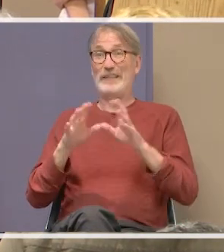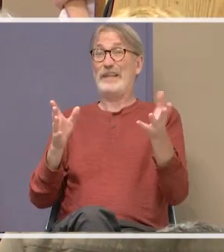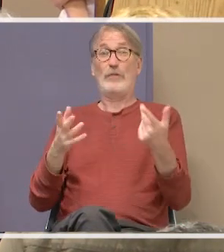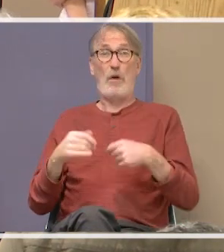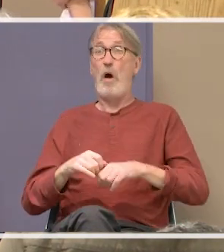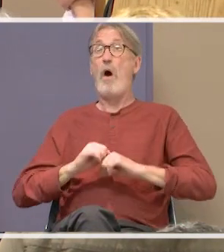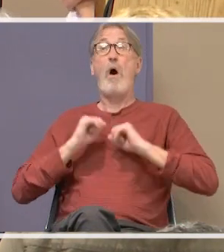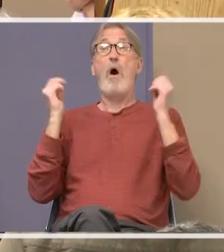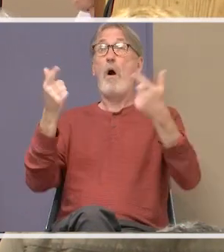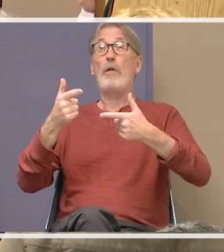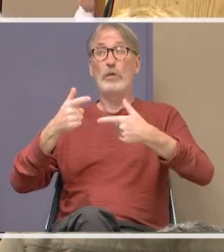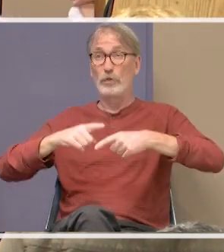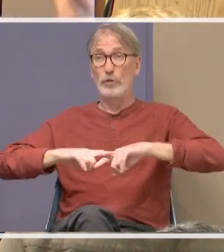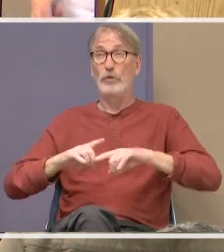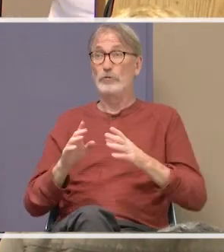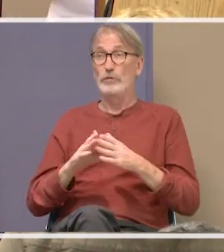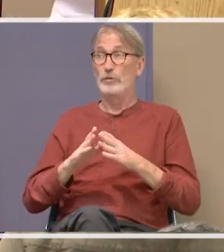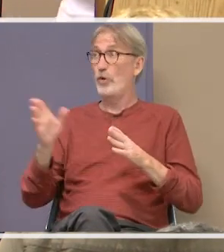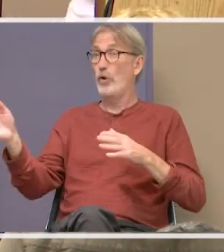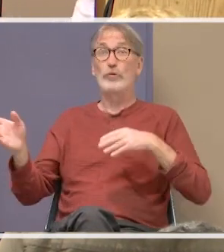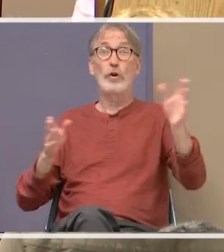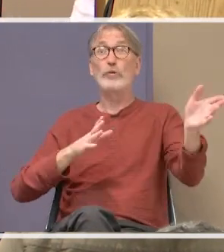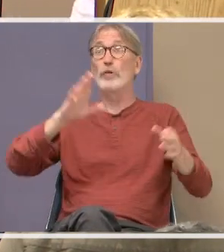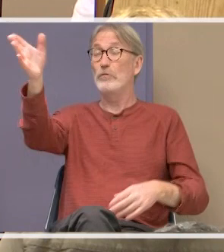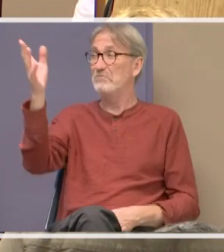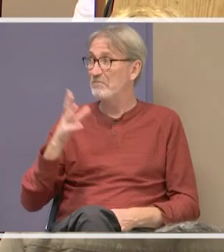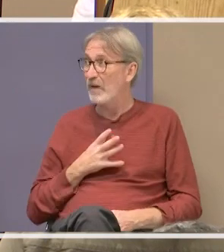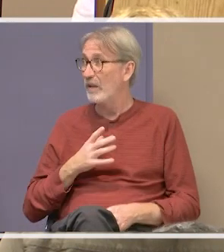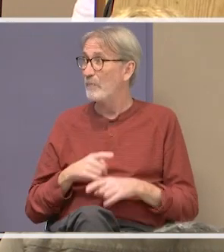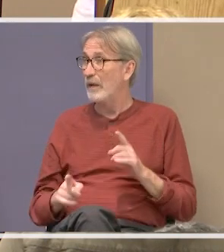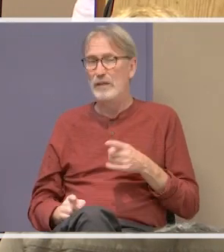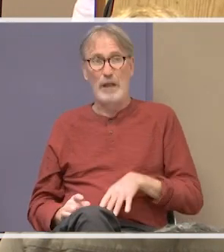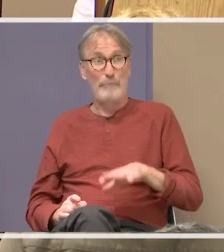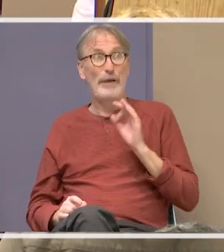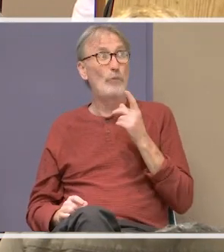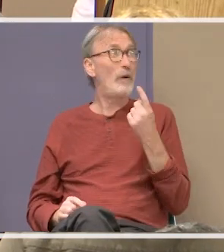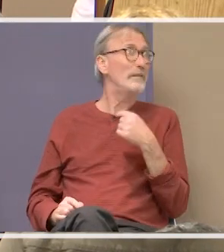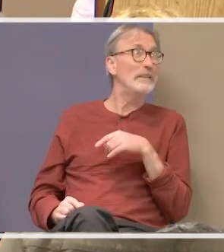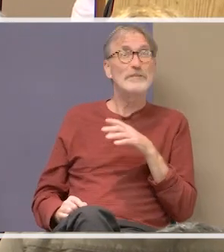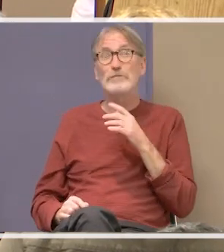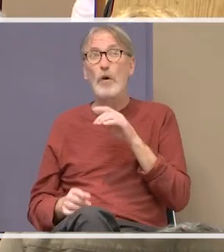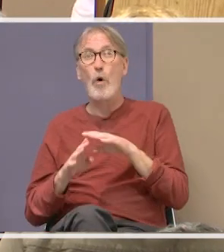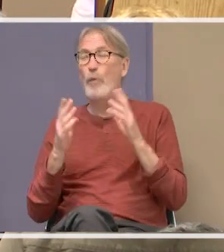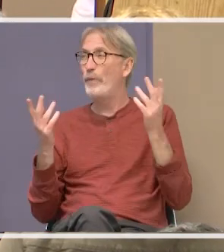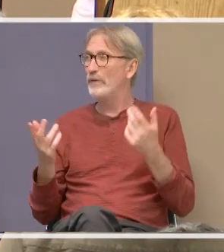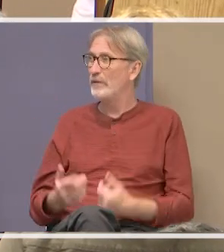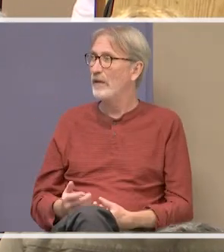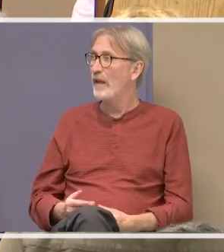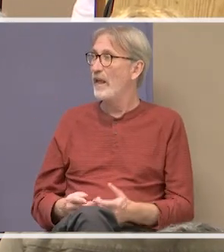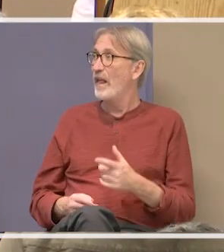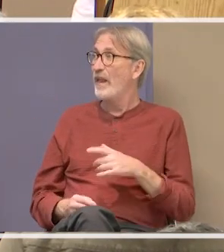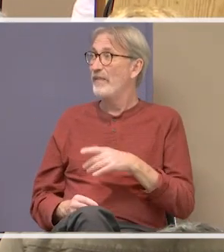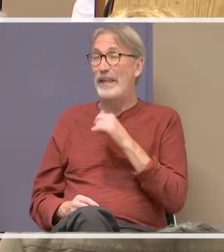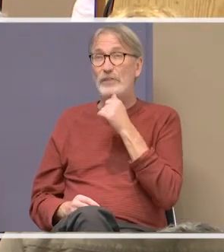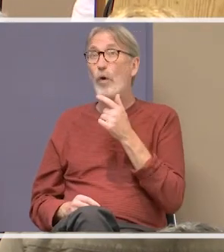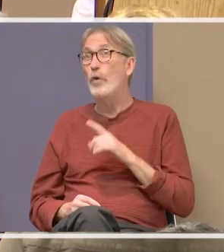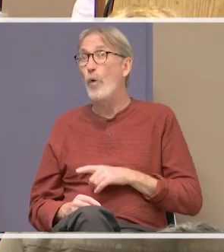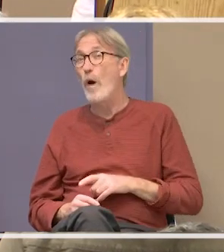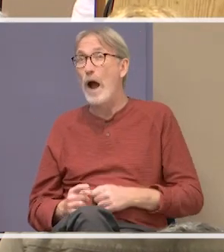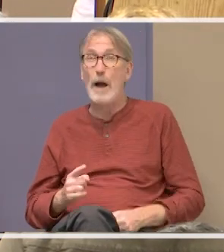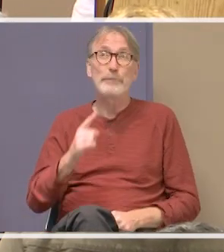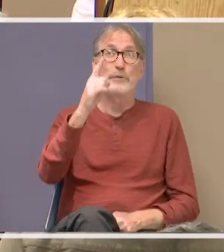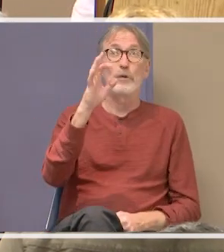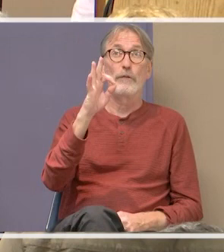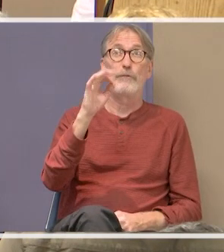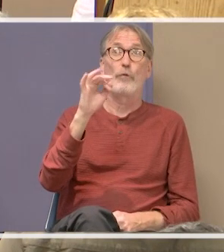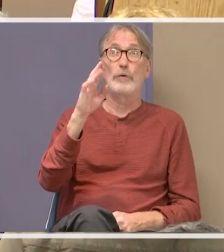It's clear, I'll turn. It's clear, I'll turn. They pick the one that's clear. The left, they don't go up to Forbes